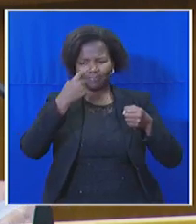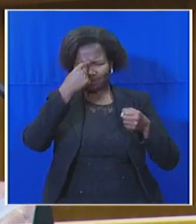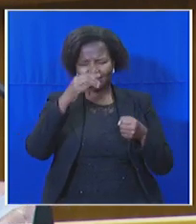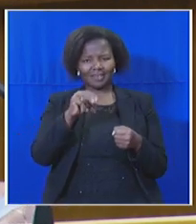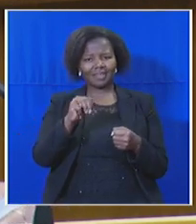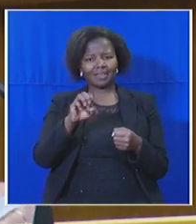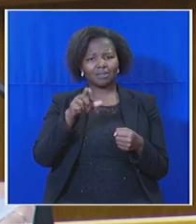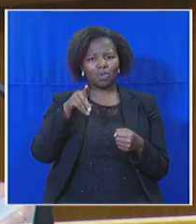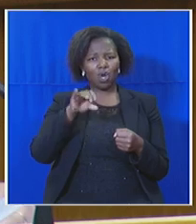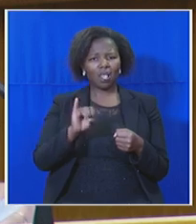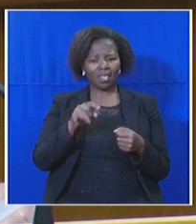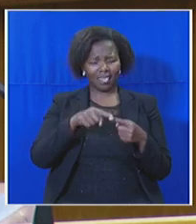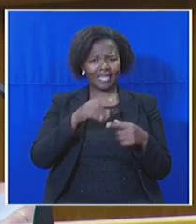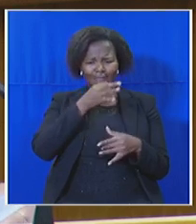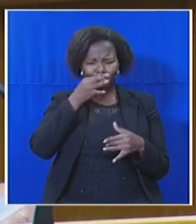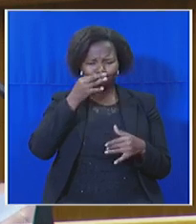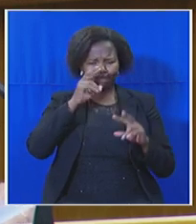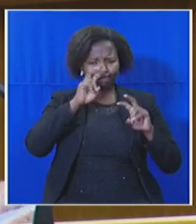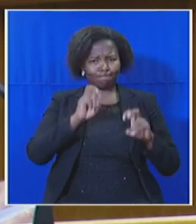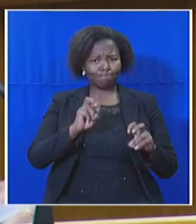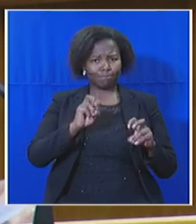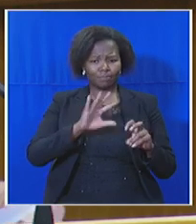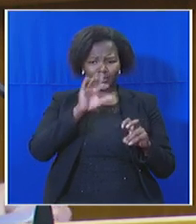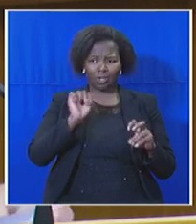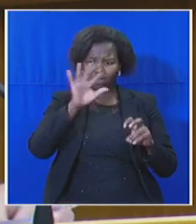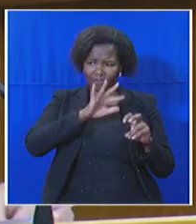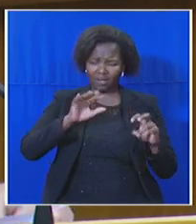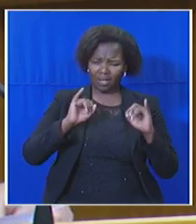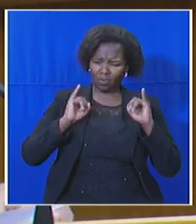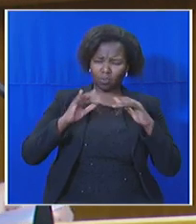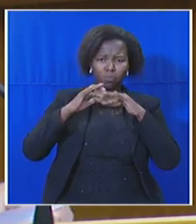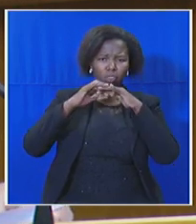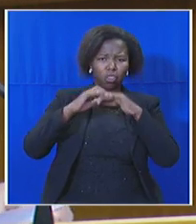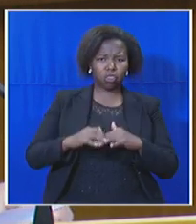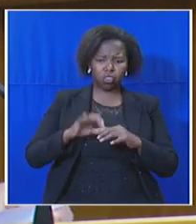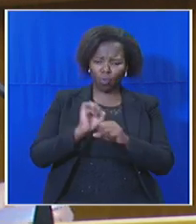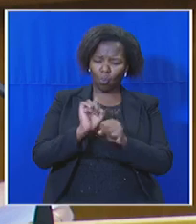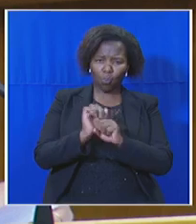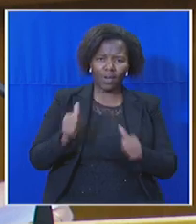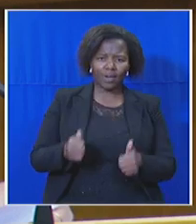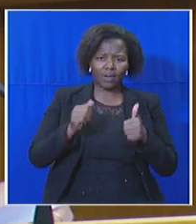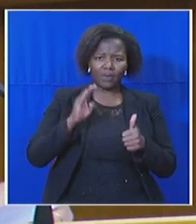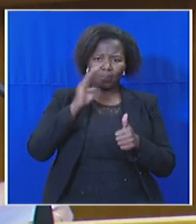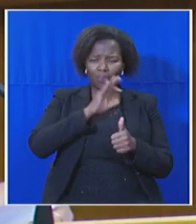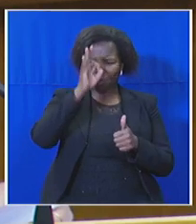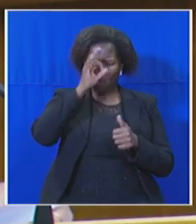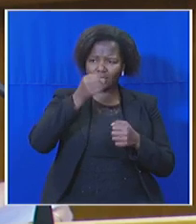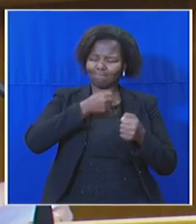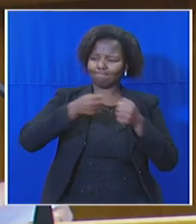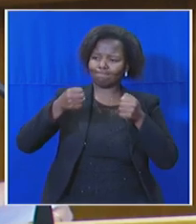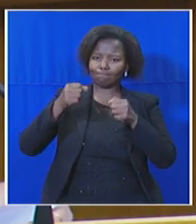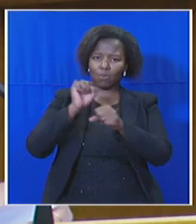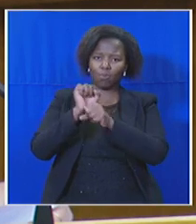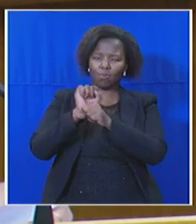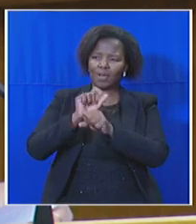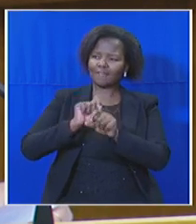era in crime intelligence has left our nation's apparatus broken and ineffective, sending our officers out to risk their lives. Order,